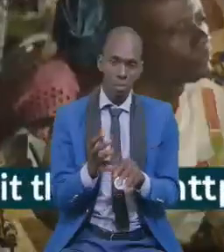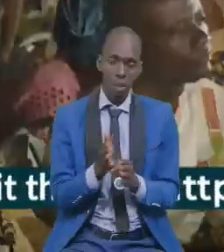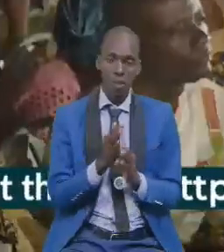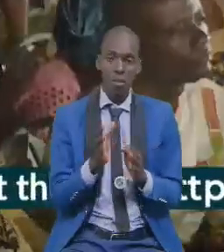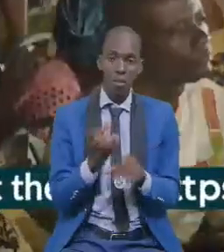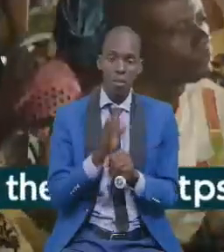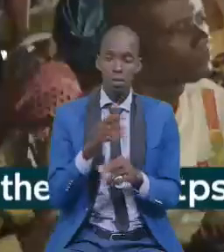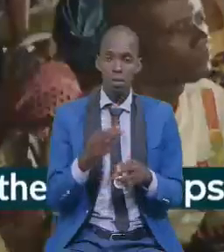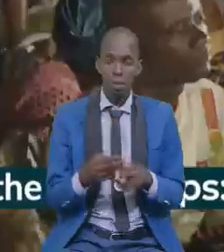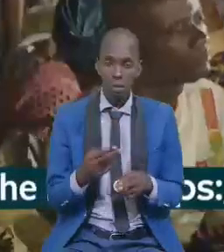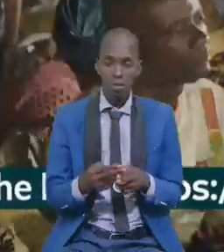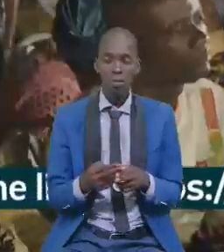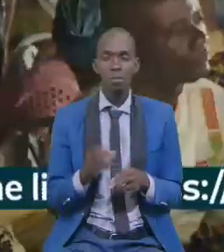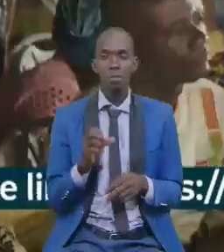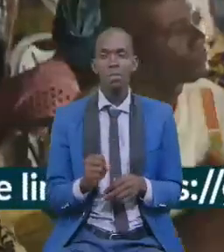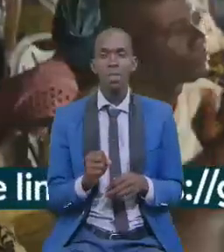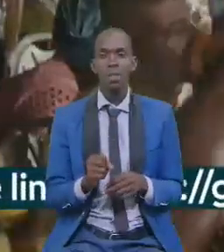telephone number,